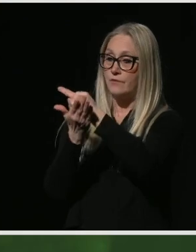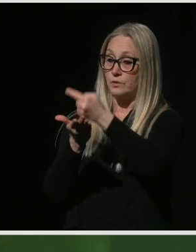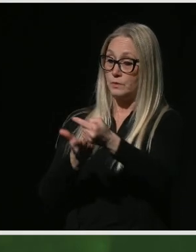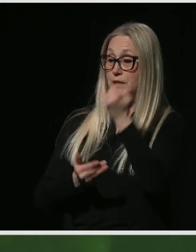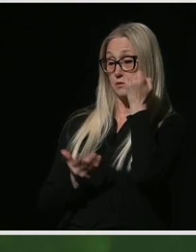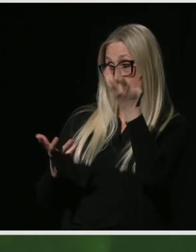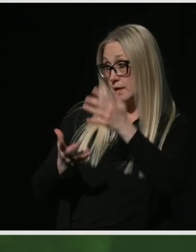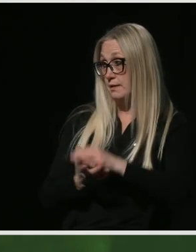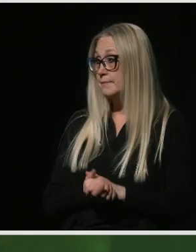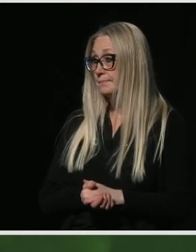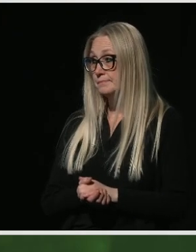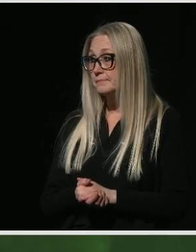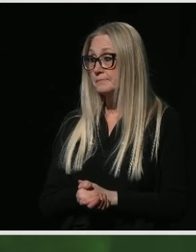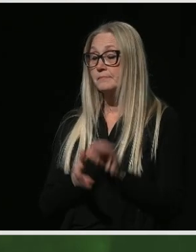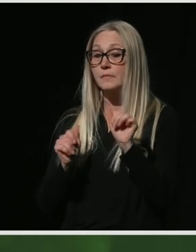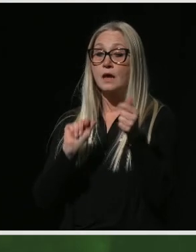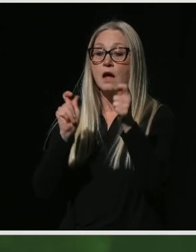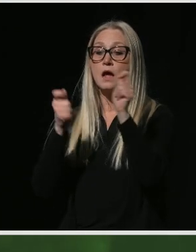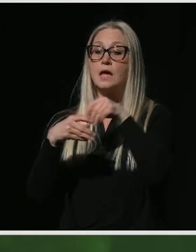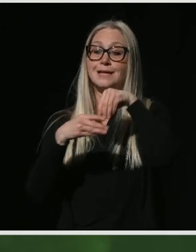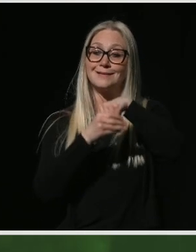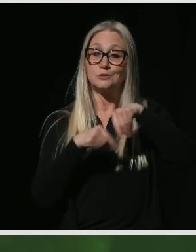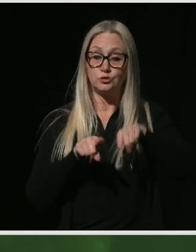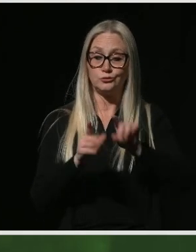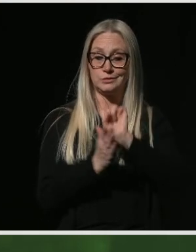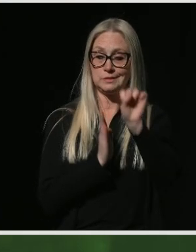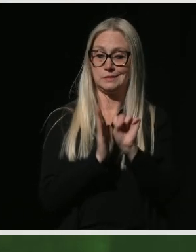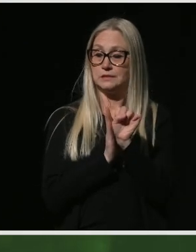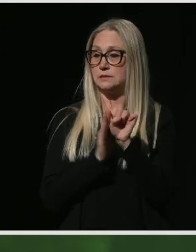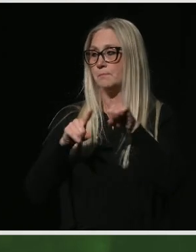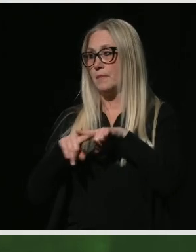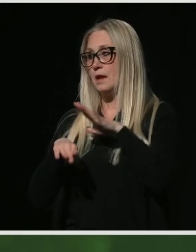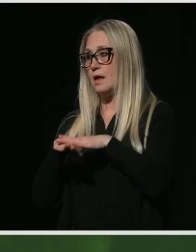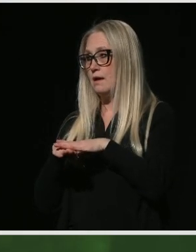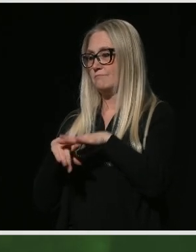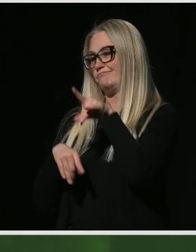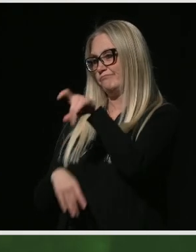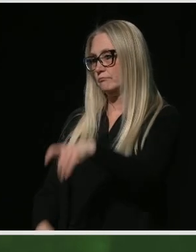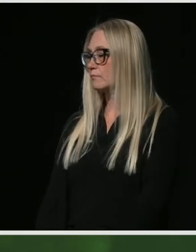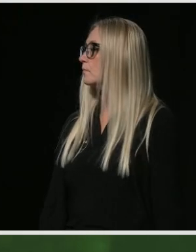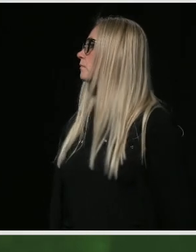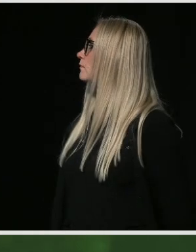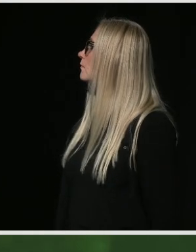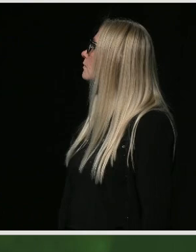to, and be able to adjust in season based on your plant's needs.